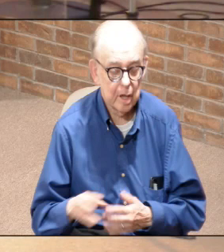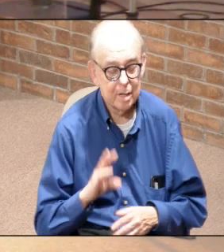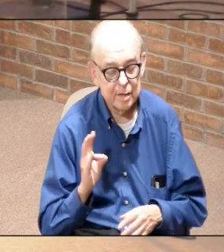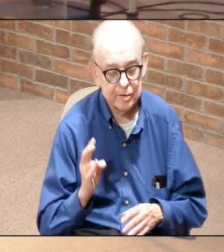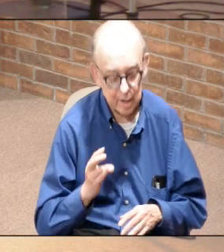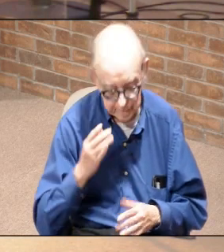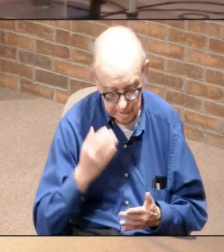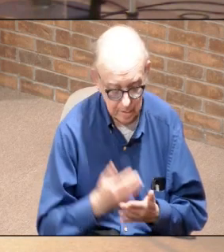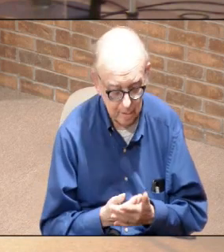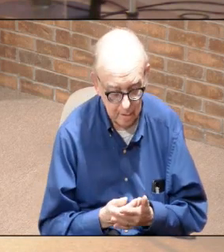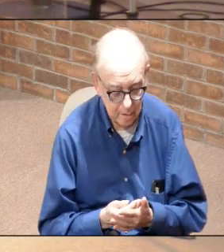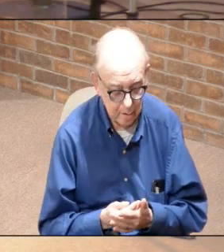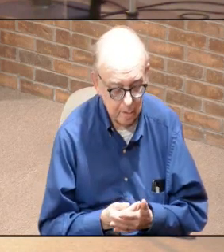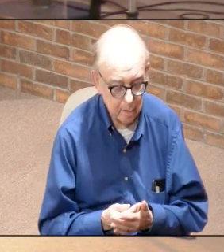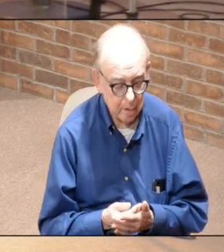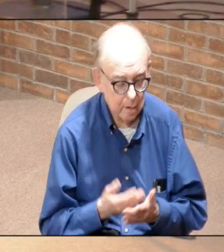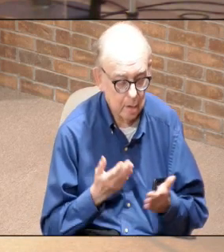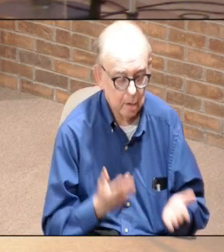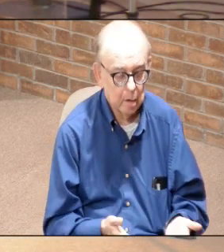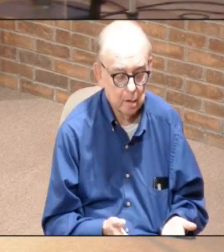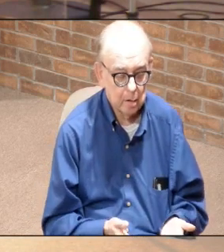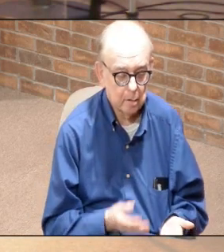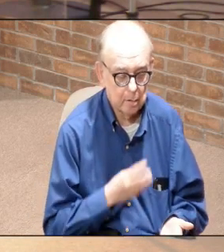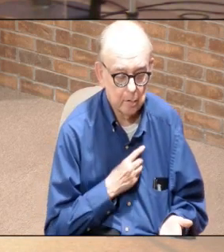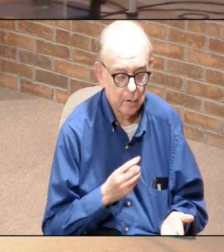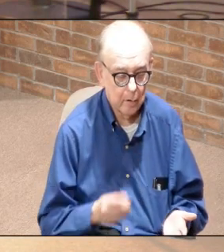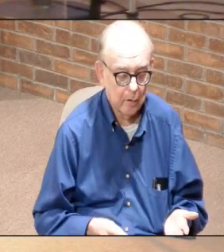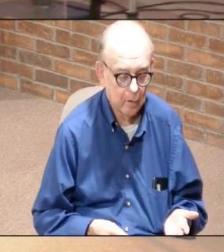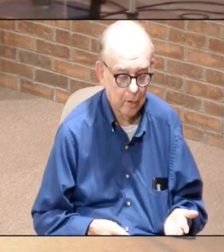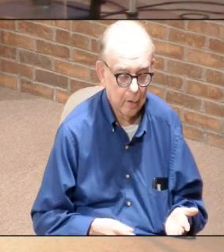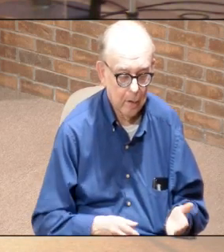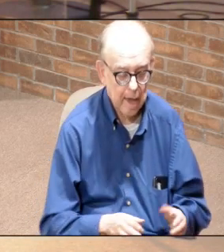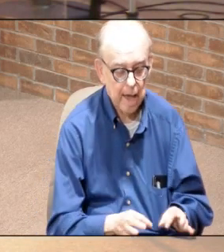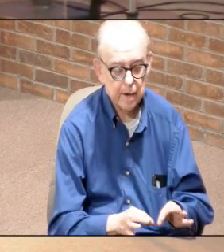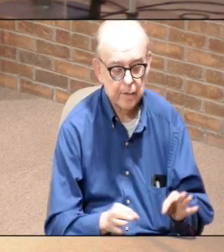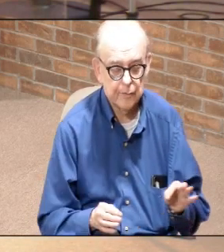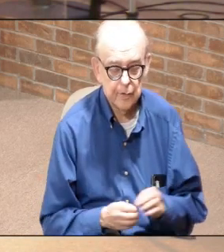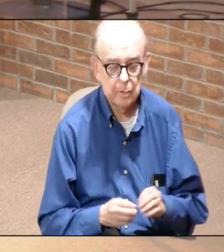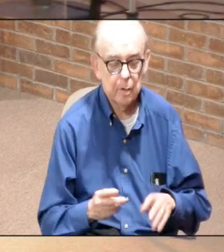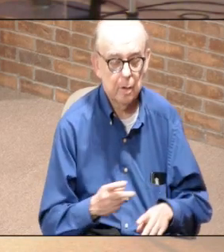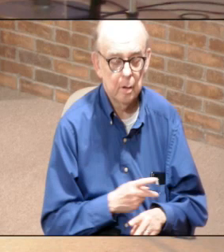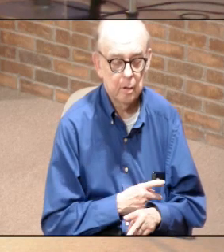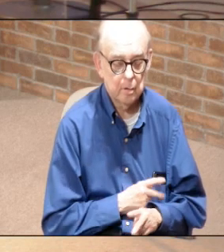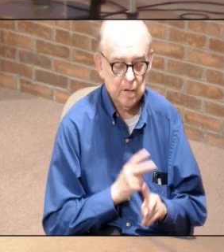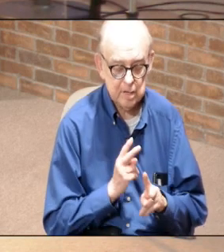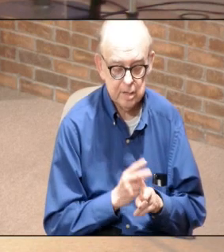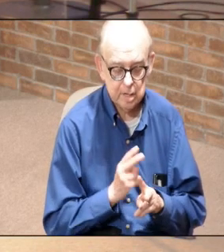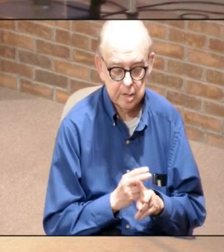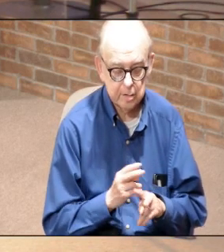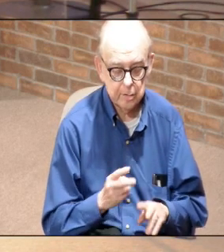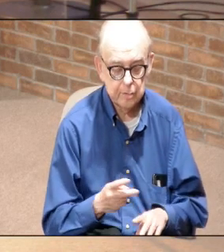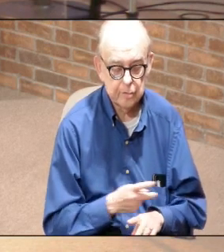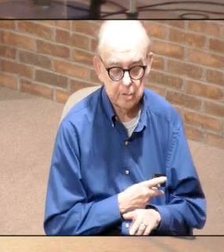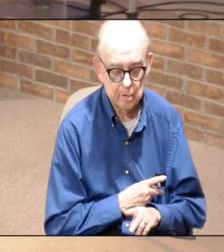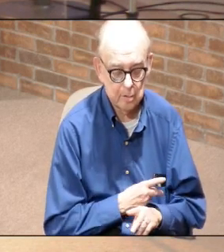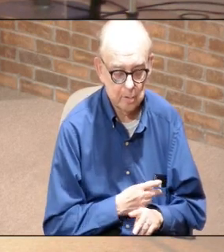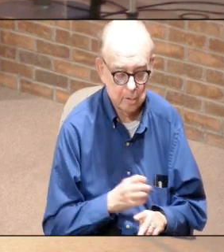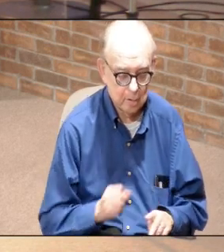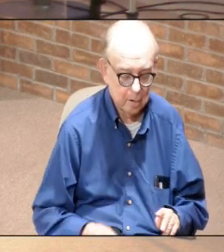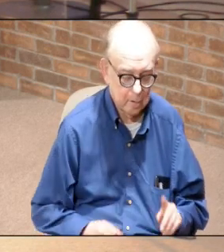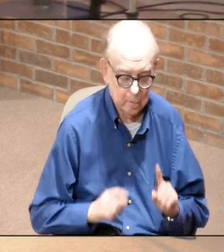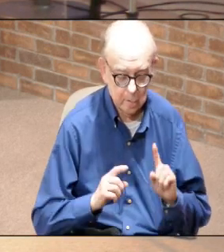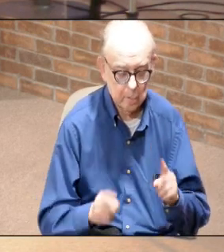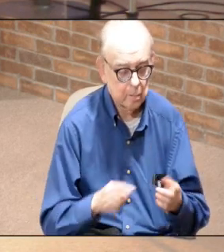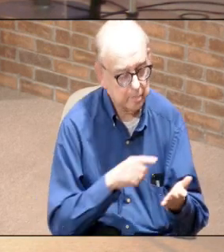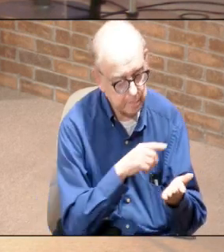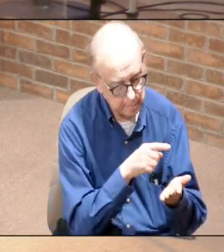sons and leaves David out in the pasture with the sheep, watching the sheep. And Samuel's going